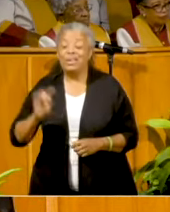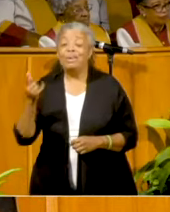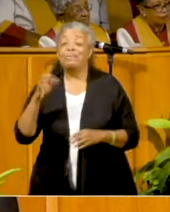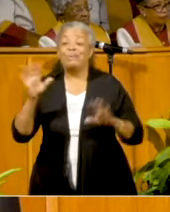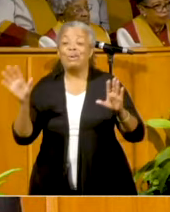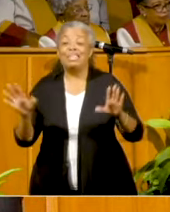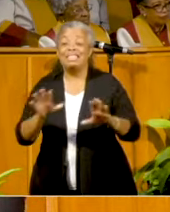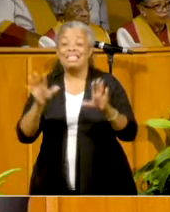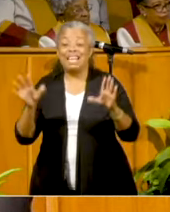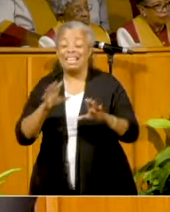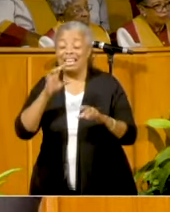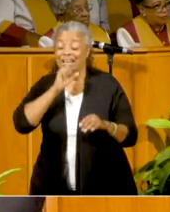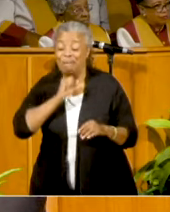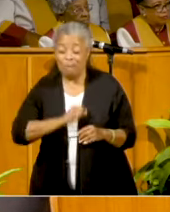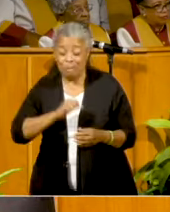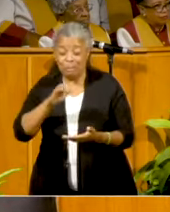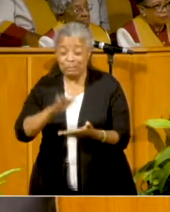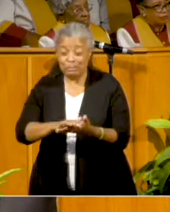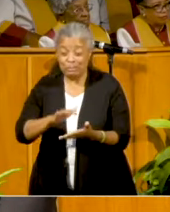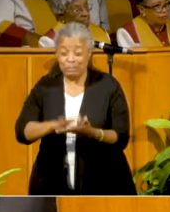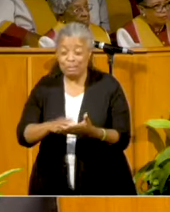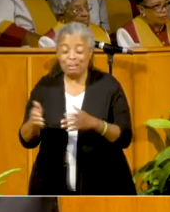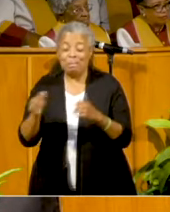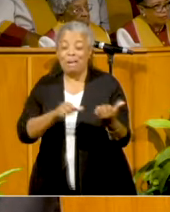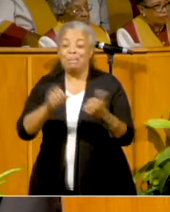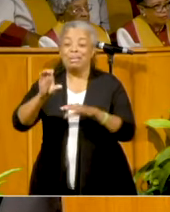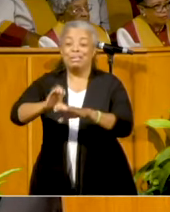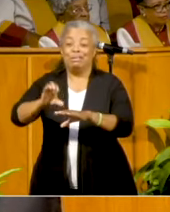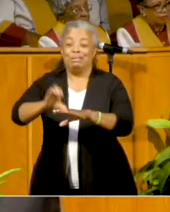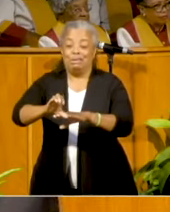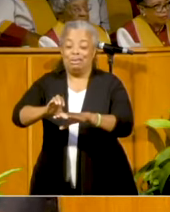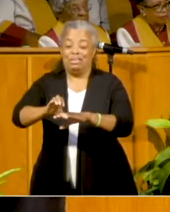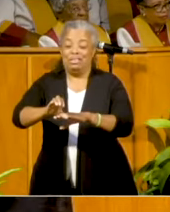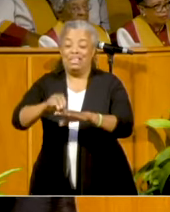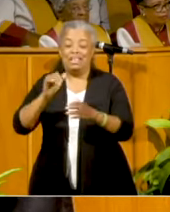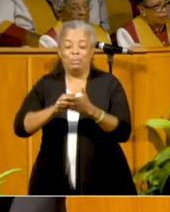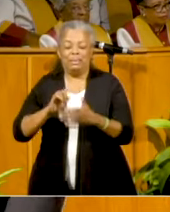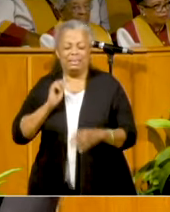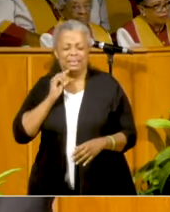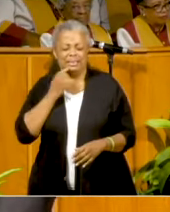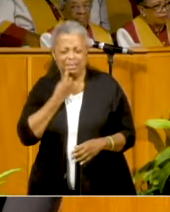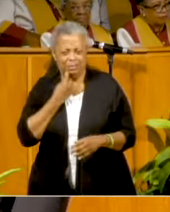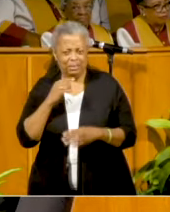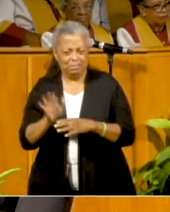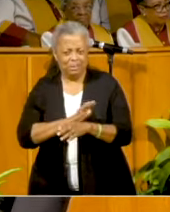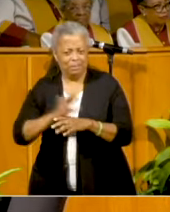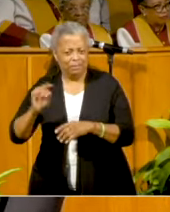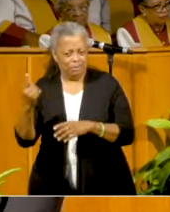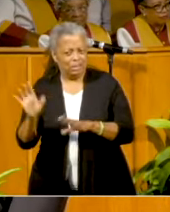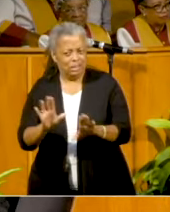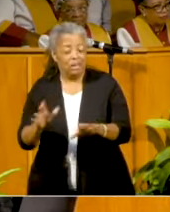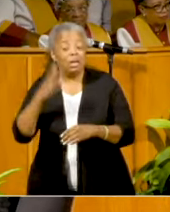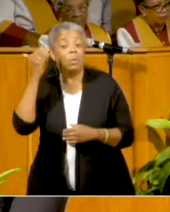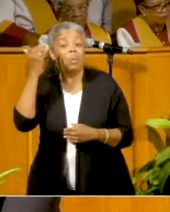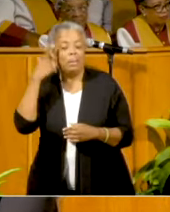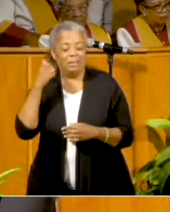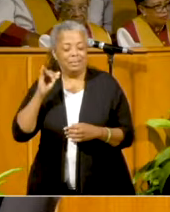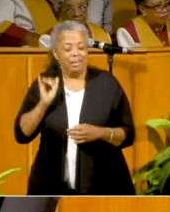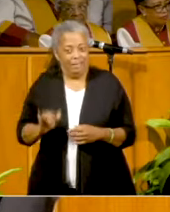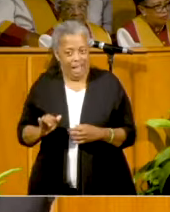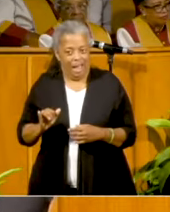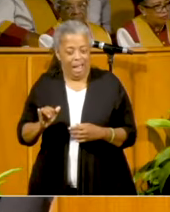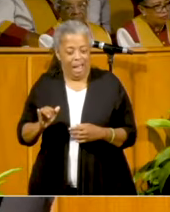First Sunday in an old school Baptist church was serious business, because that